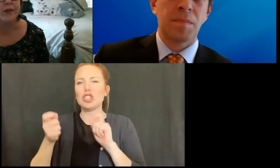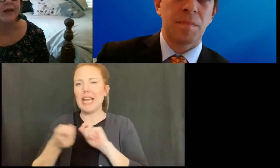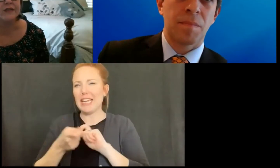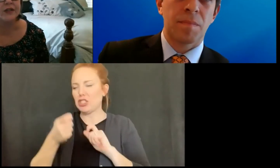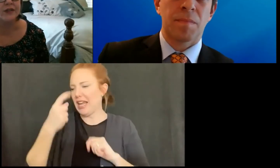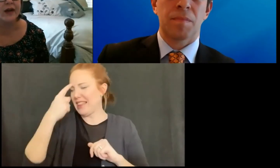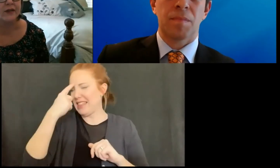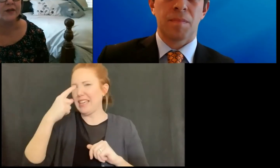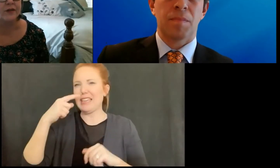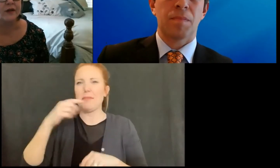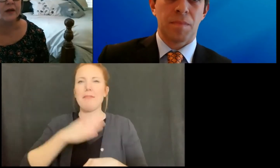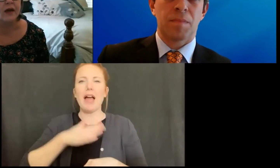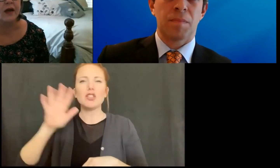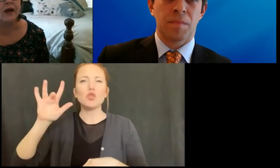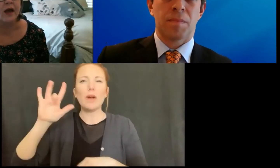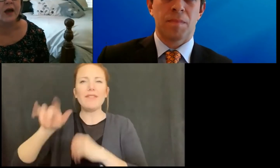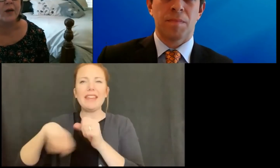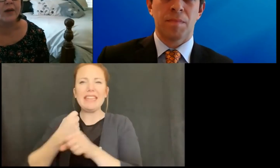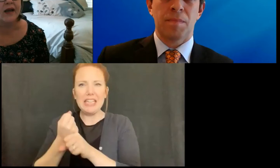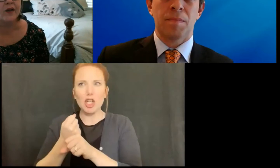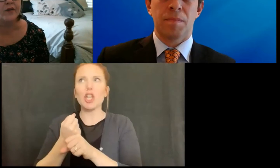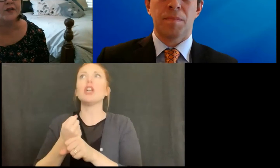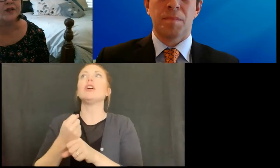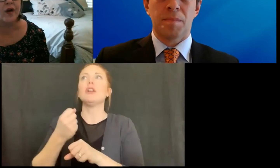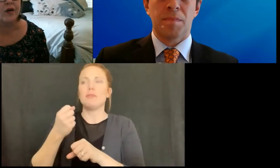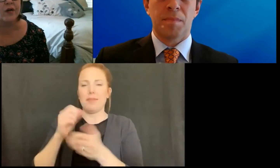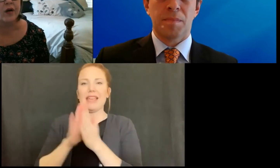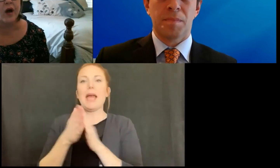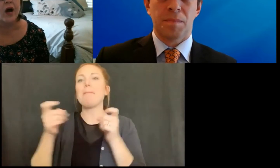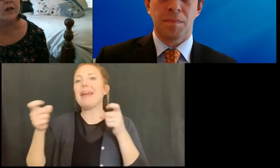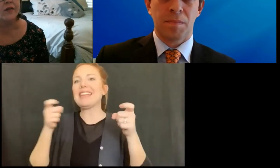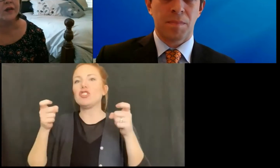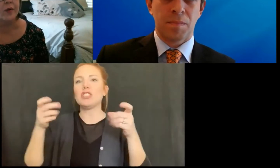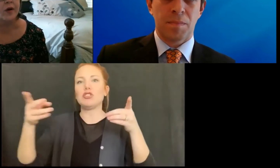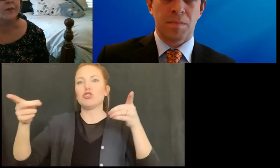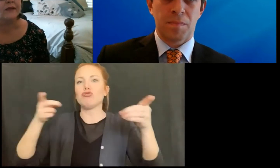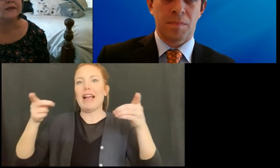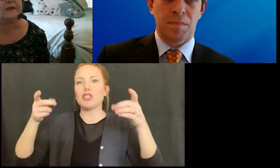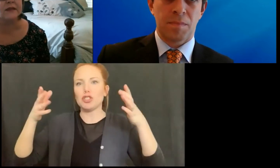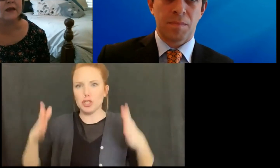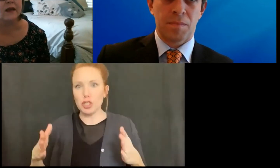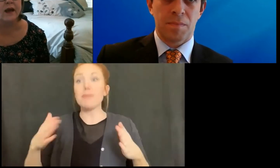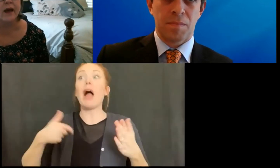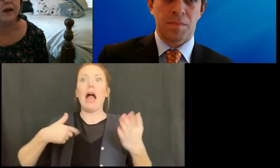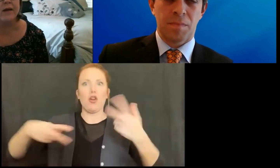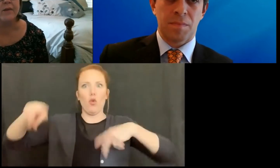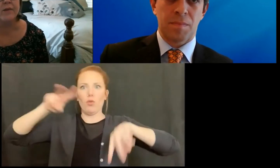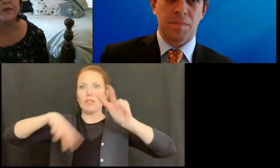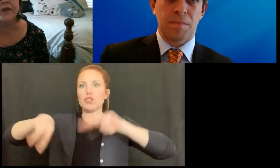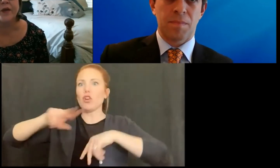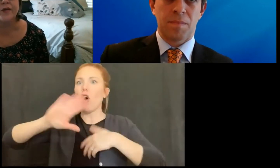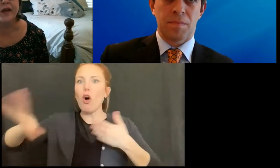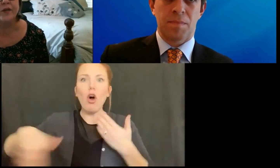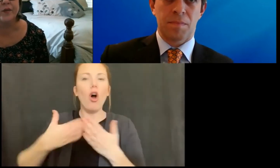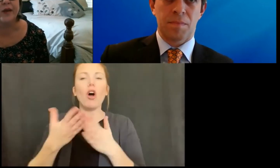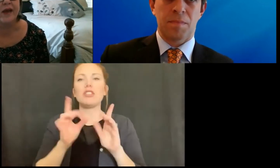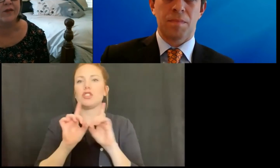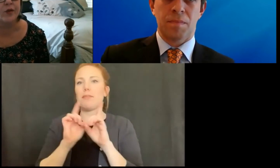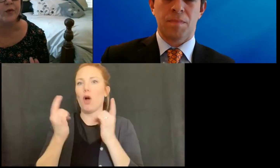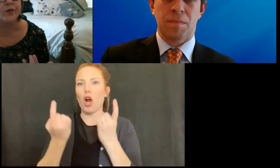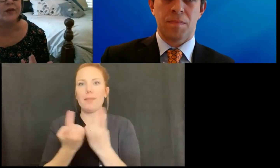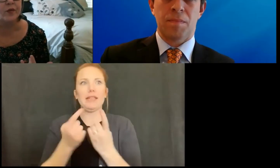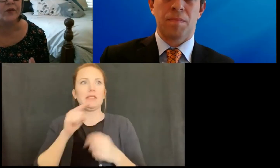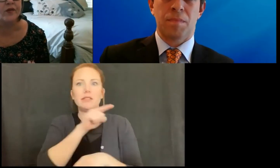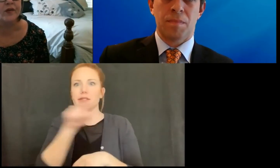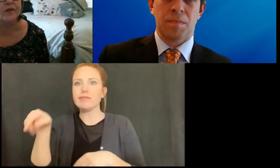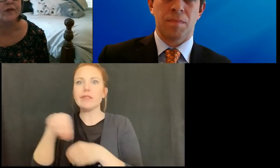to managing director, but I oversaw all of the departments in the hotel. So we have